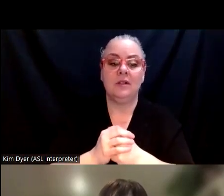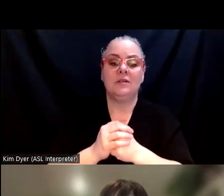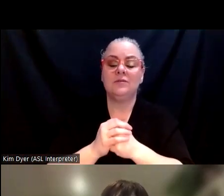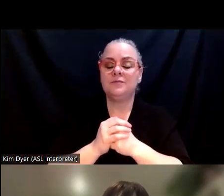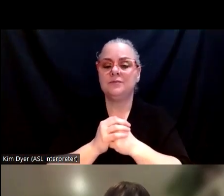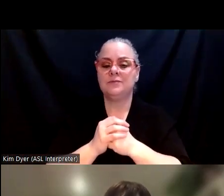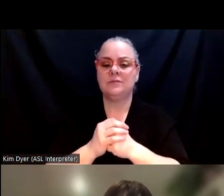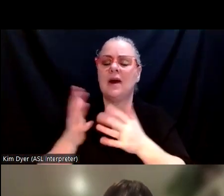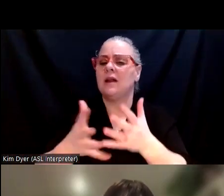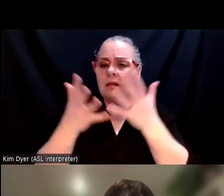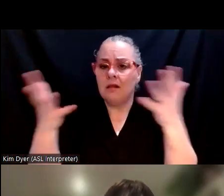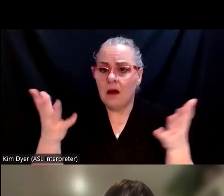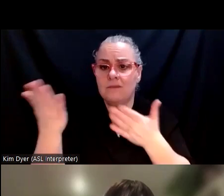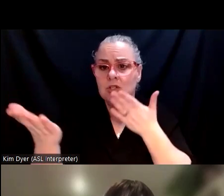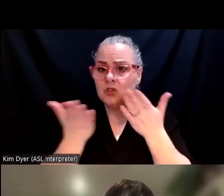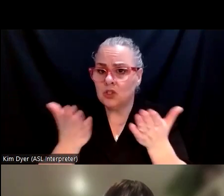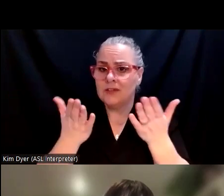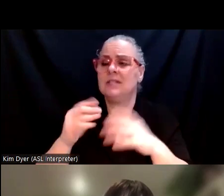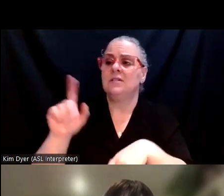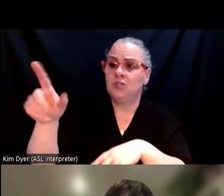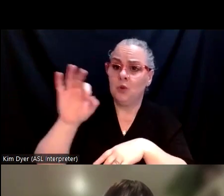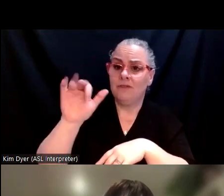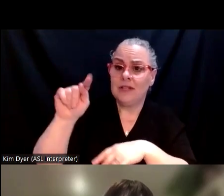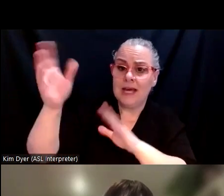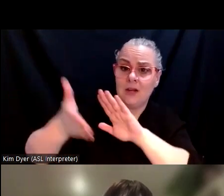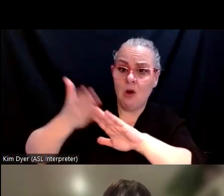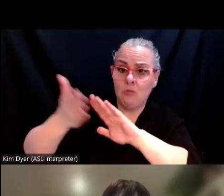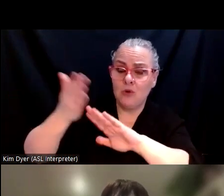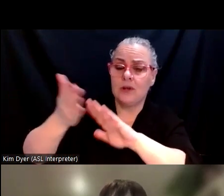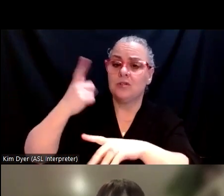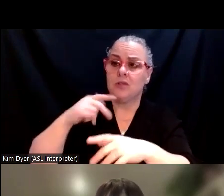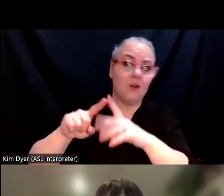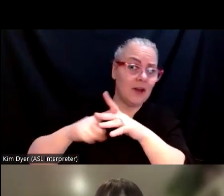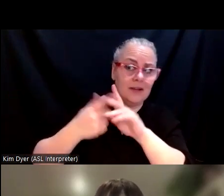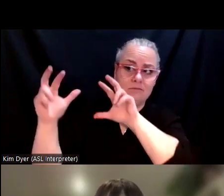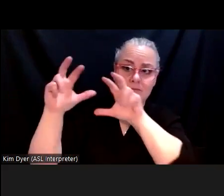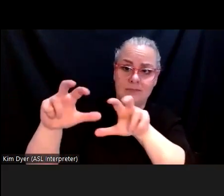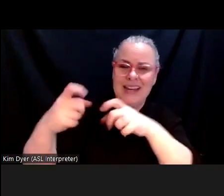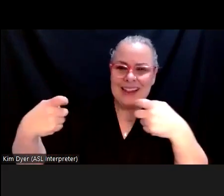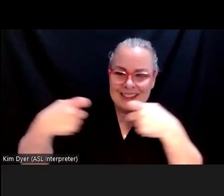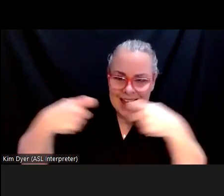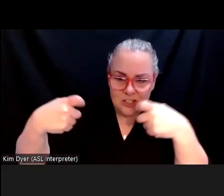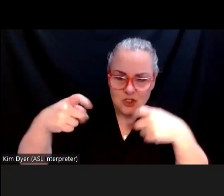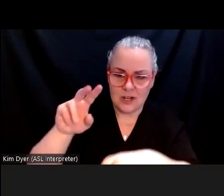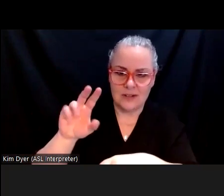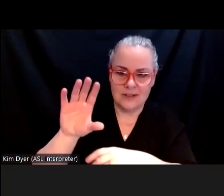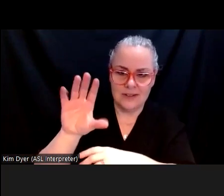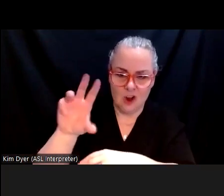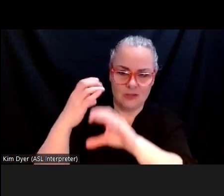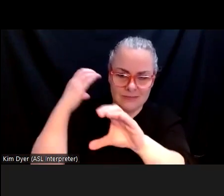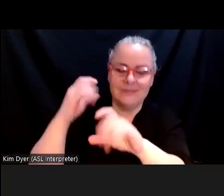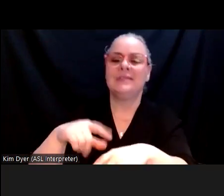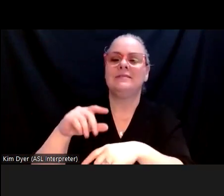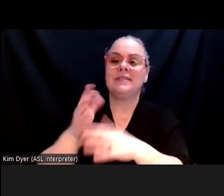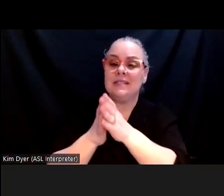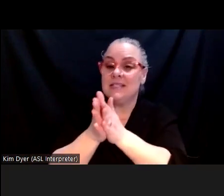comprehensive suite of services to fleet operators making their initial investments in electric vehicles, incentives, technical